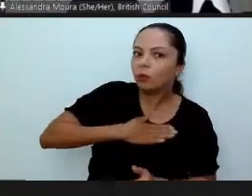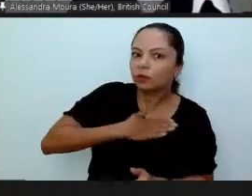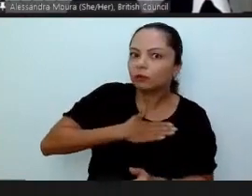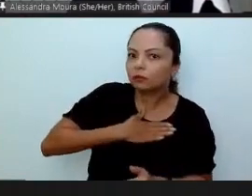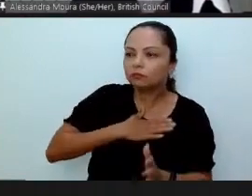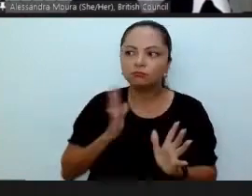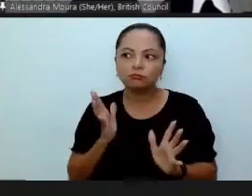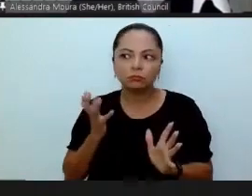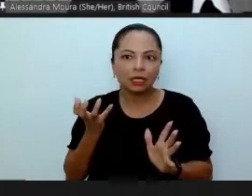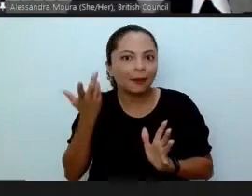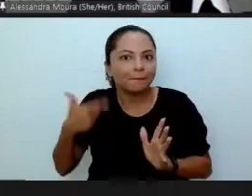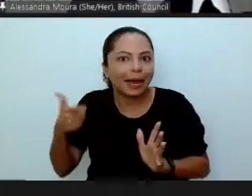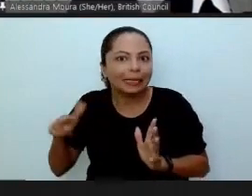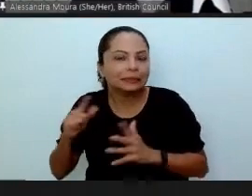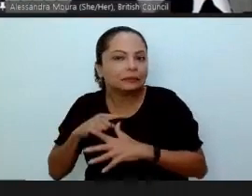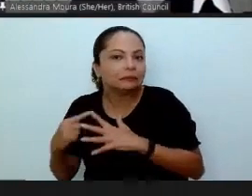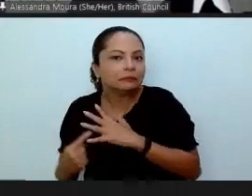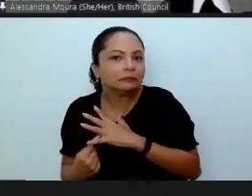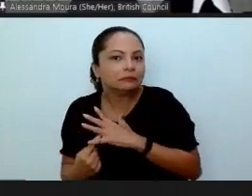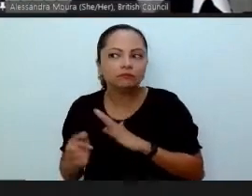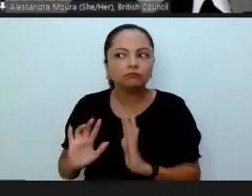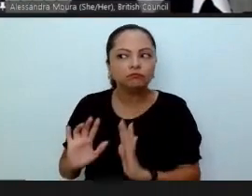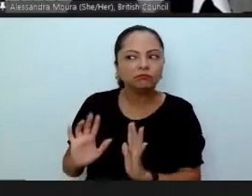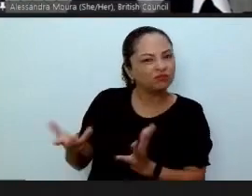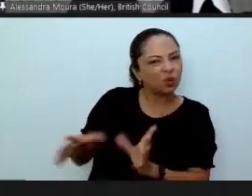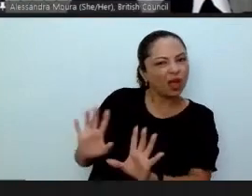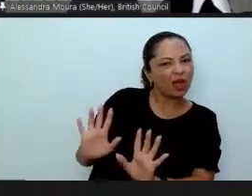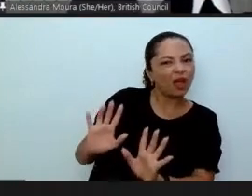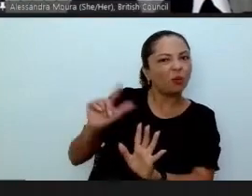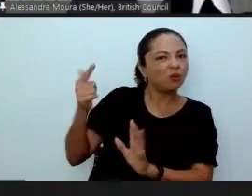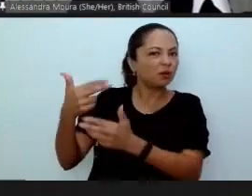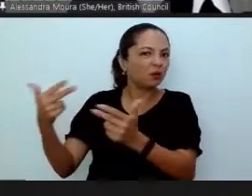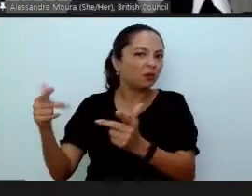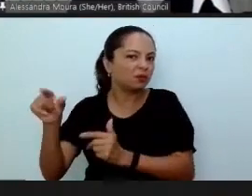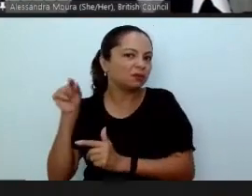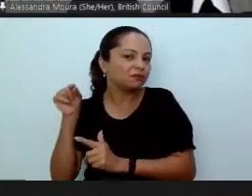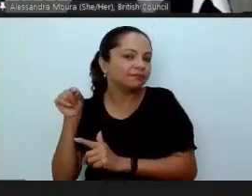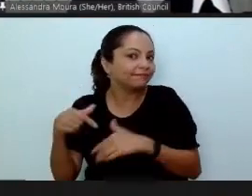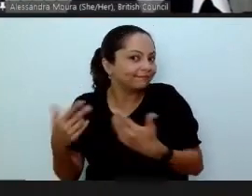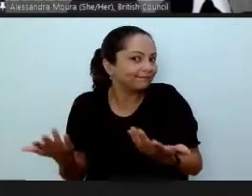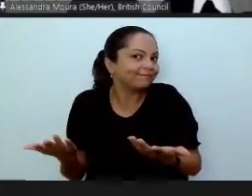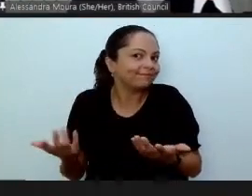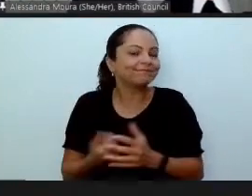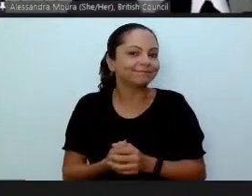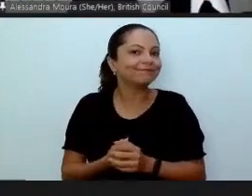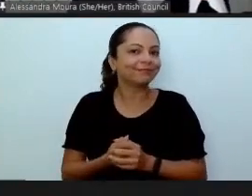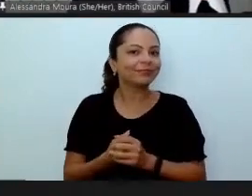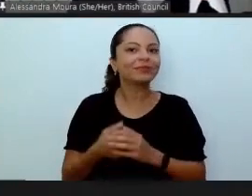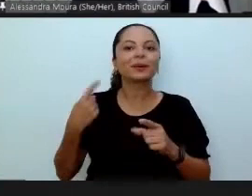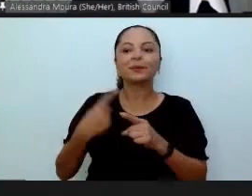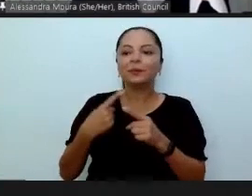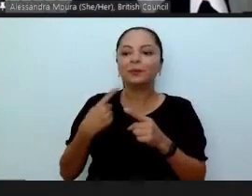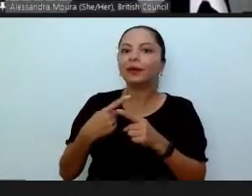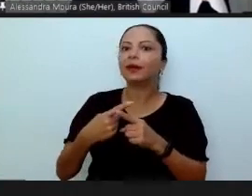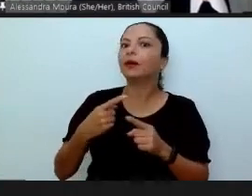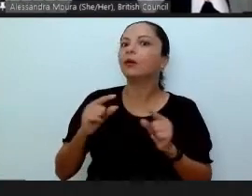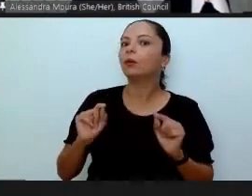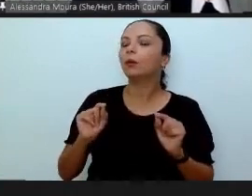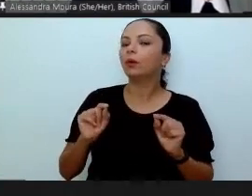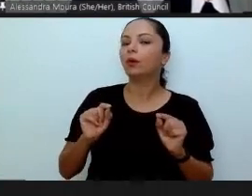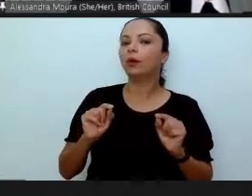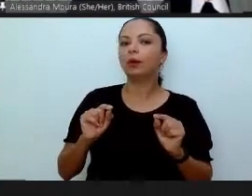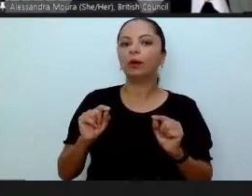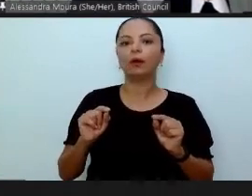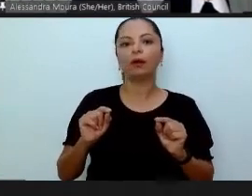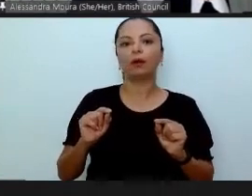else? Because as has been mentioned earlier, I think, you know, the more you enjoy what happens in the classroom, the